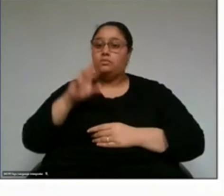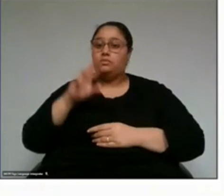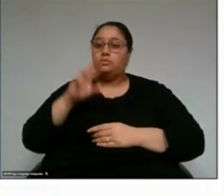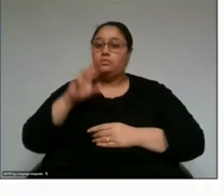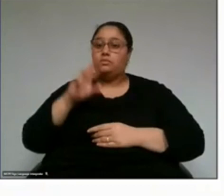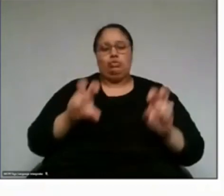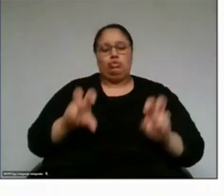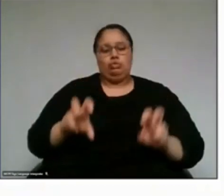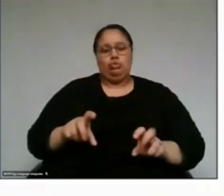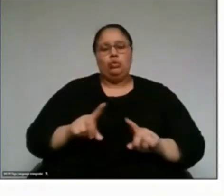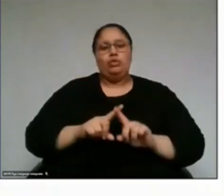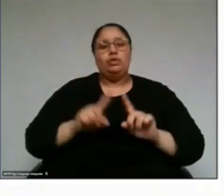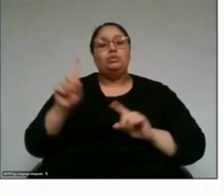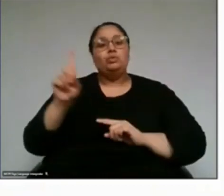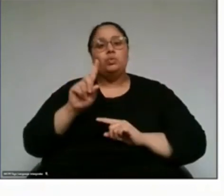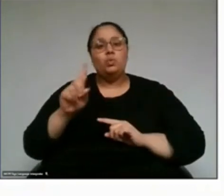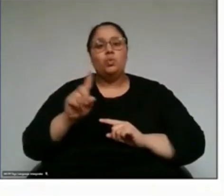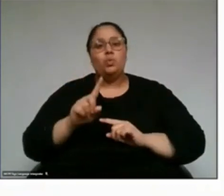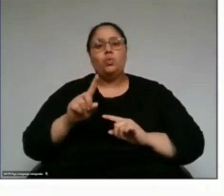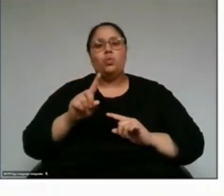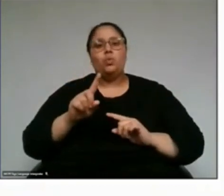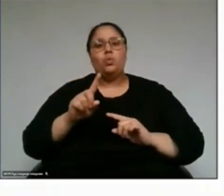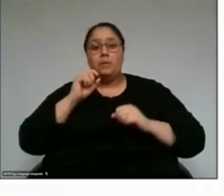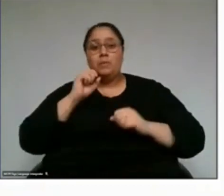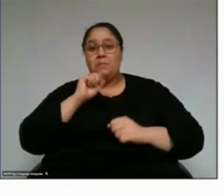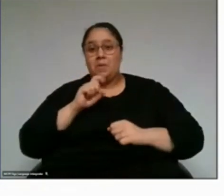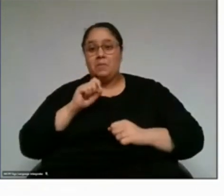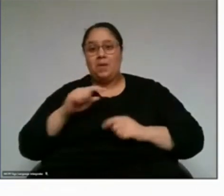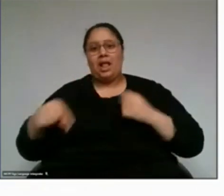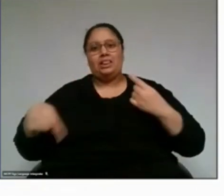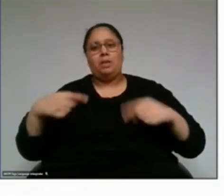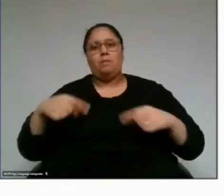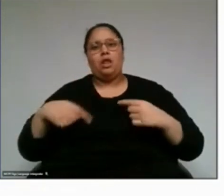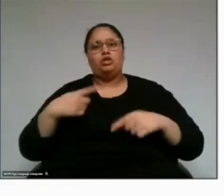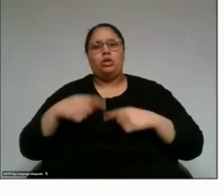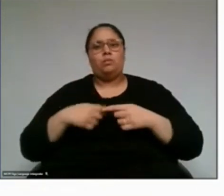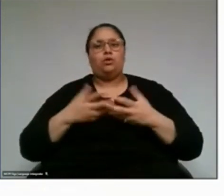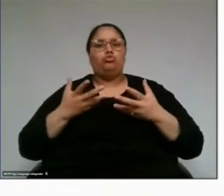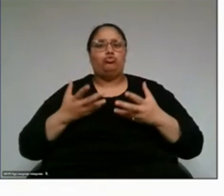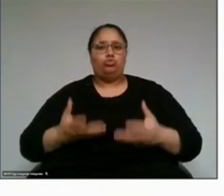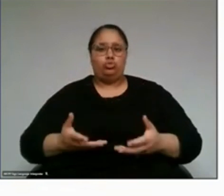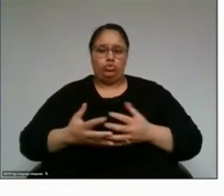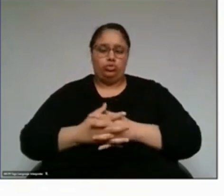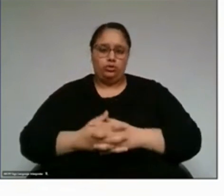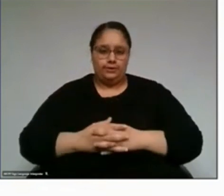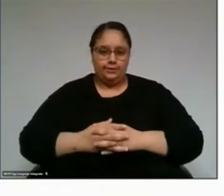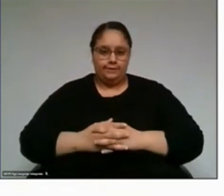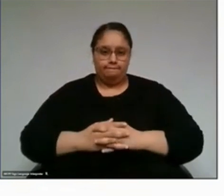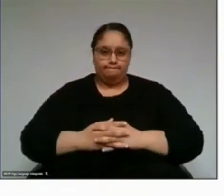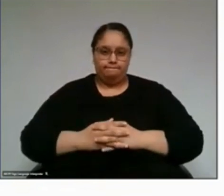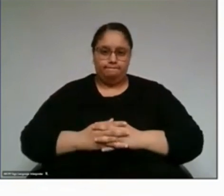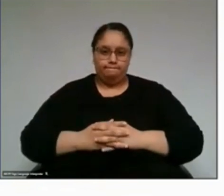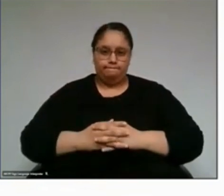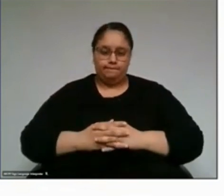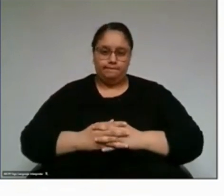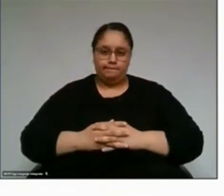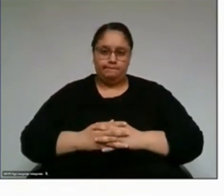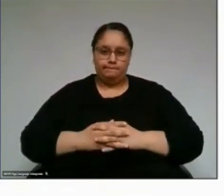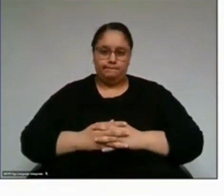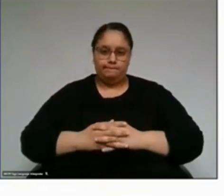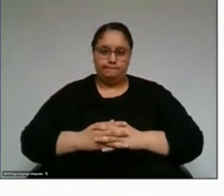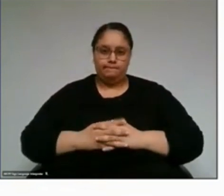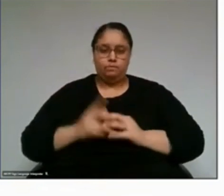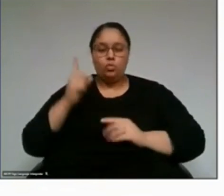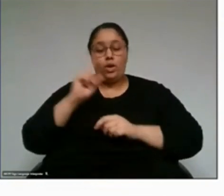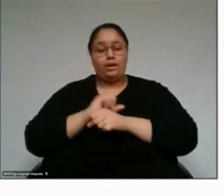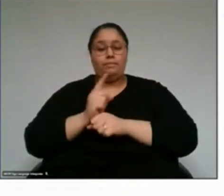this interpellation is really about. Of course. 1 minute, Mr. 1 minute,